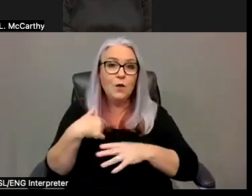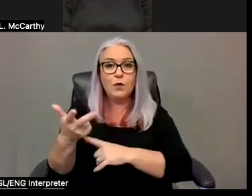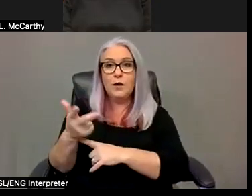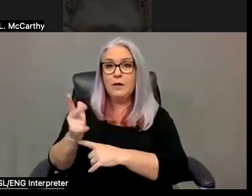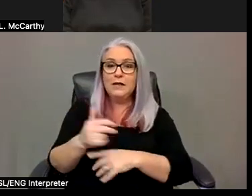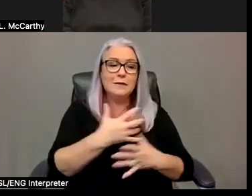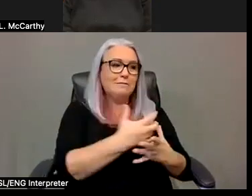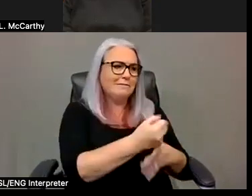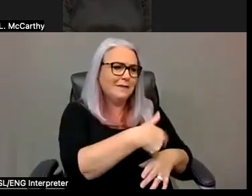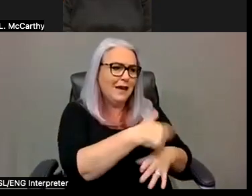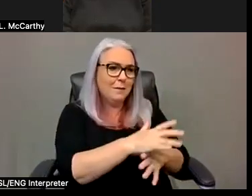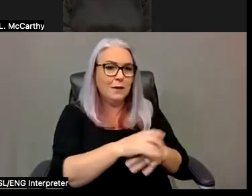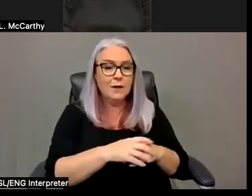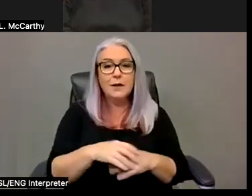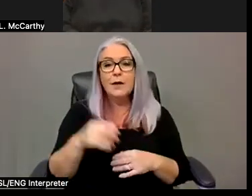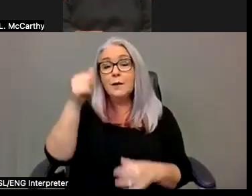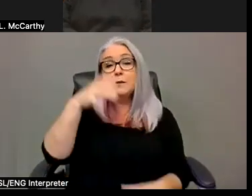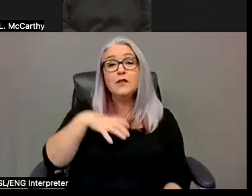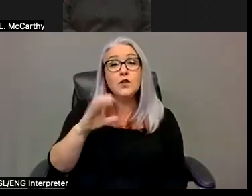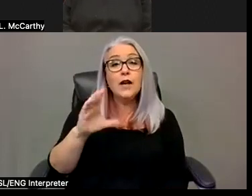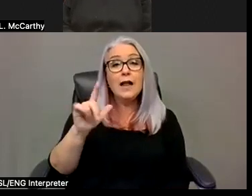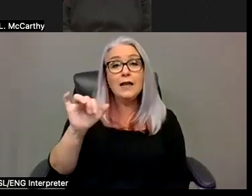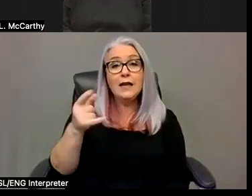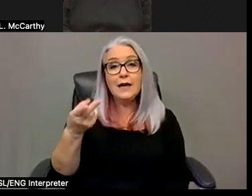time. Mr. Callanan.